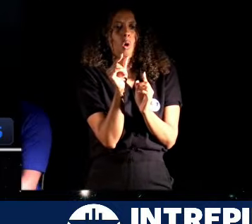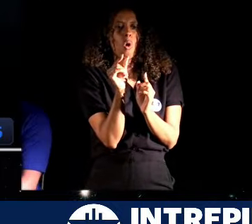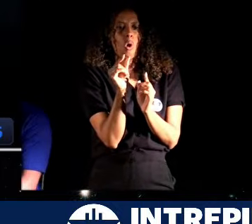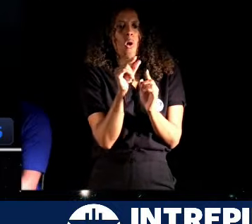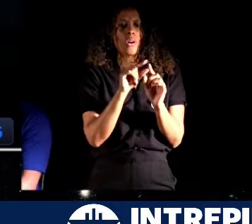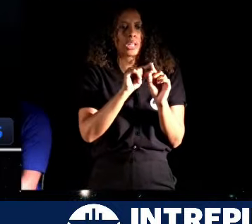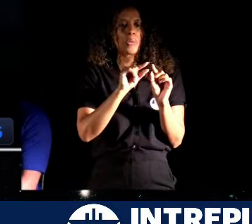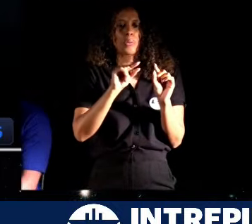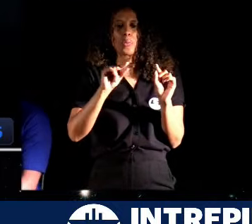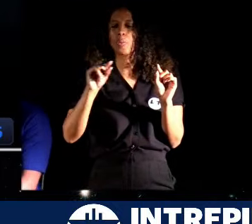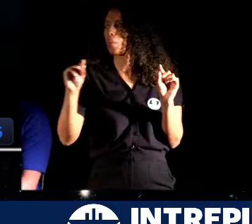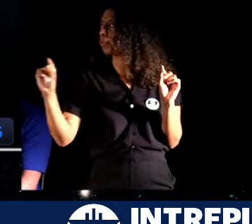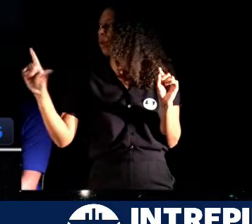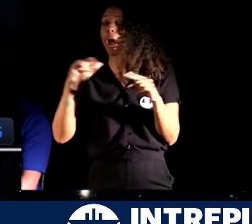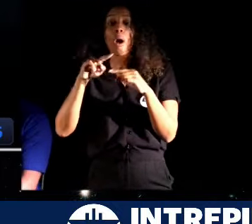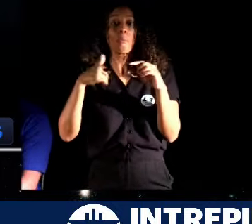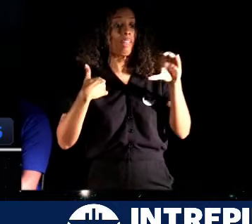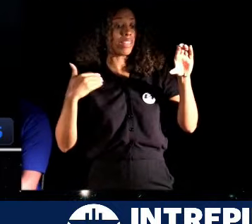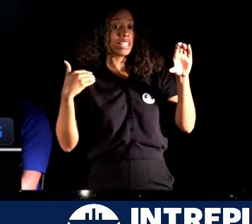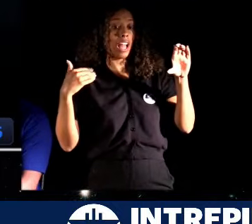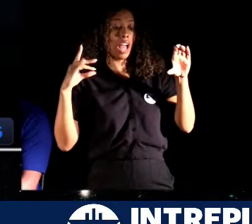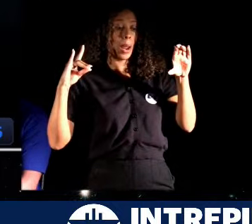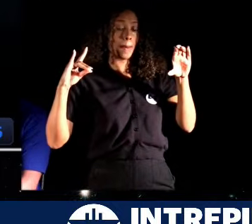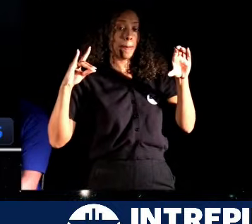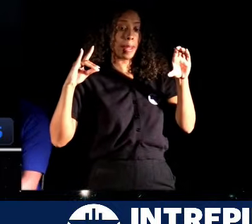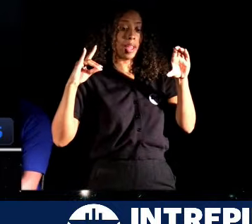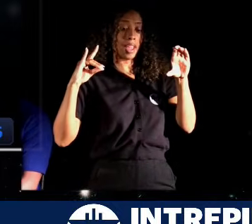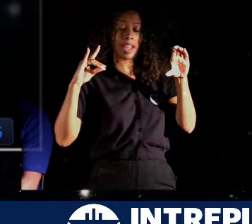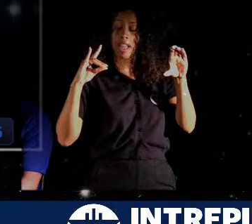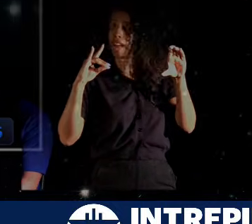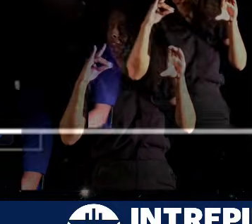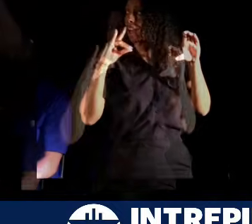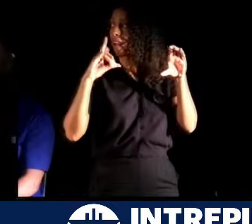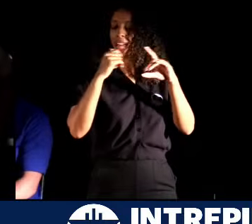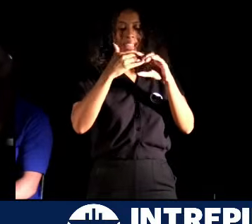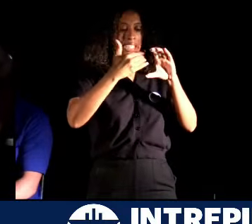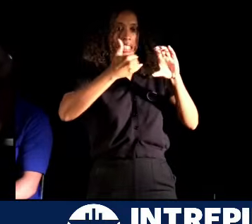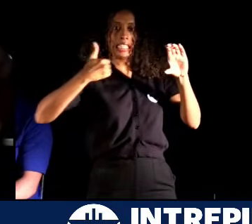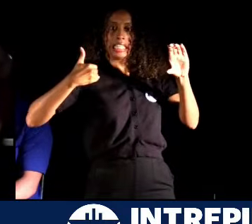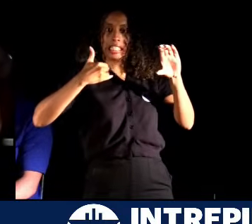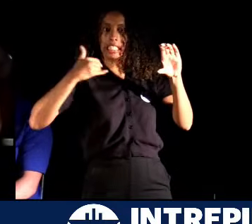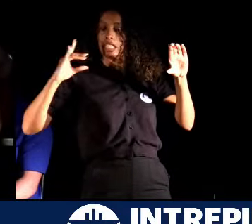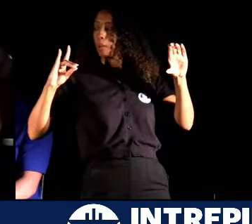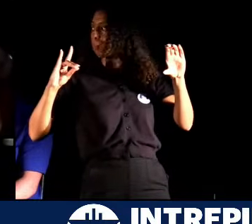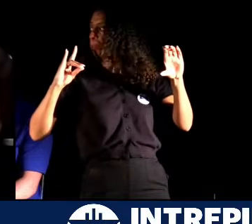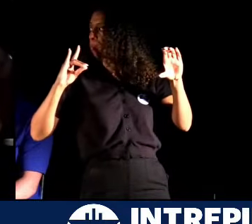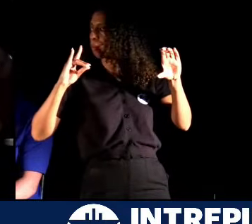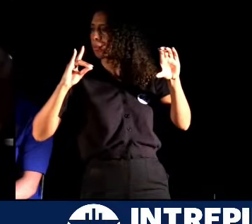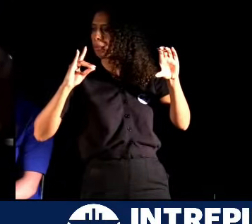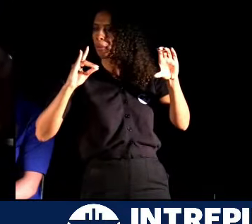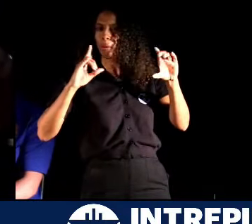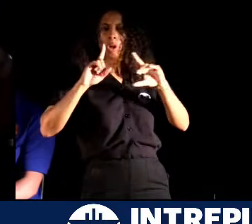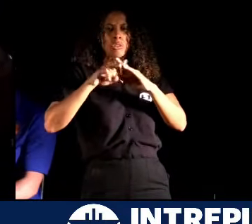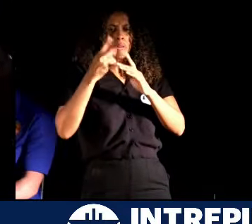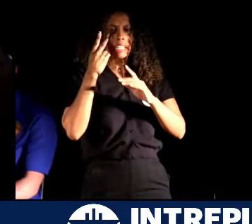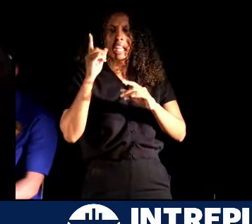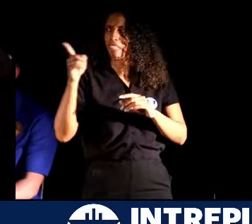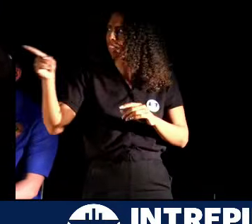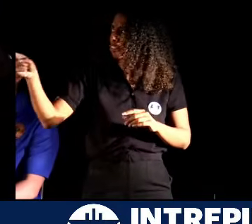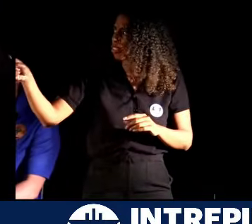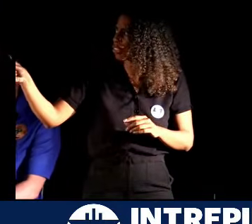When Parker Solar Probe got close to the sun, and this is the distance to the sun, we started seeing this in the magnetic field.